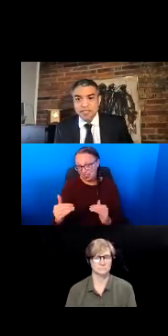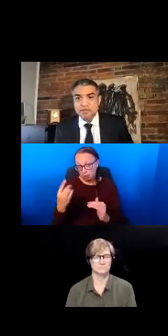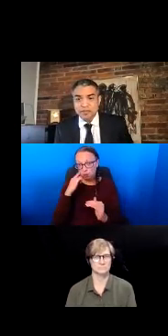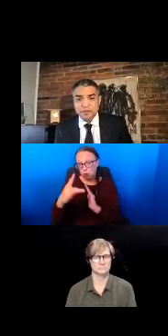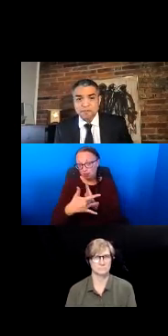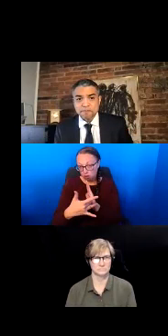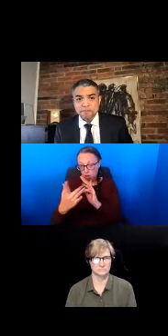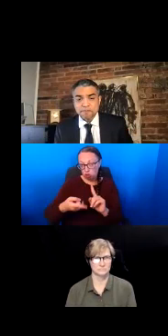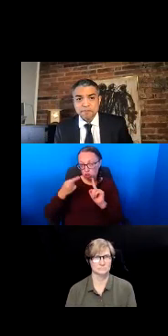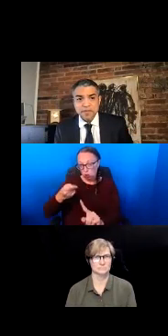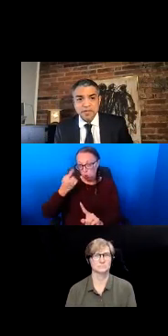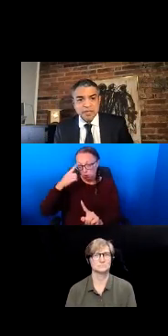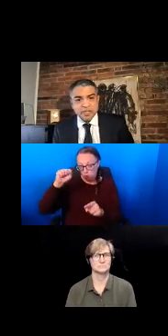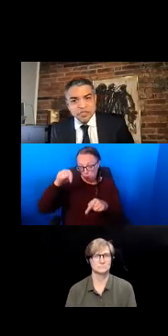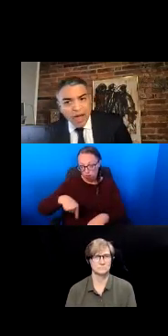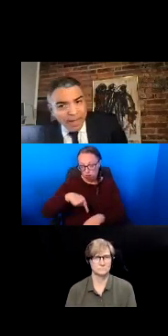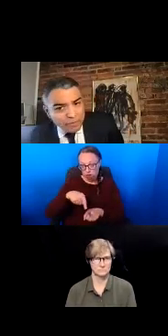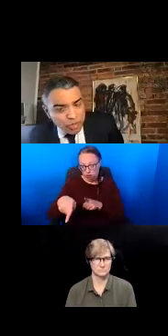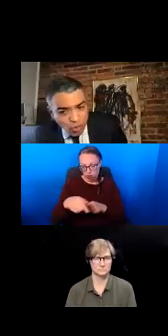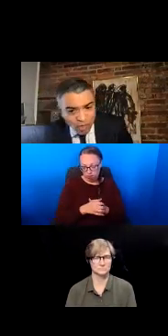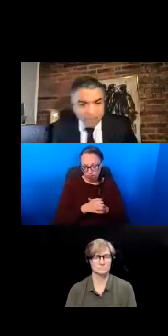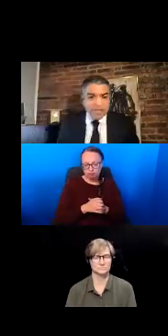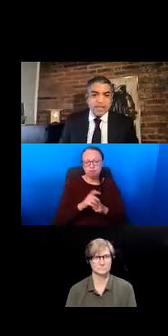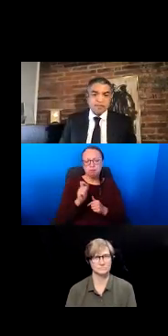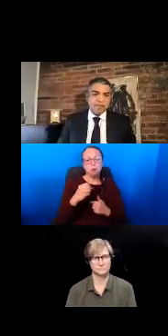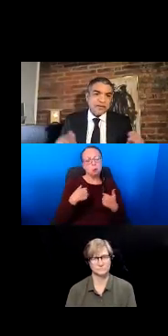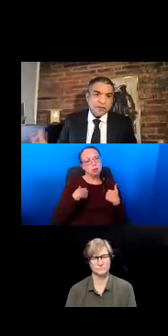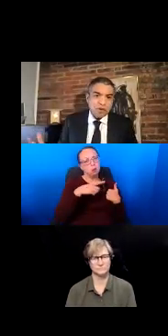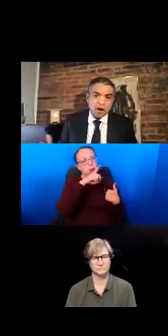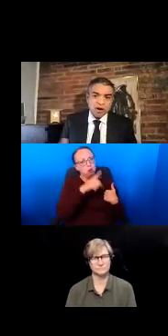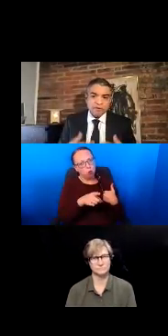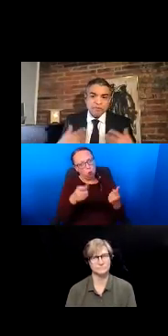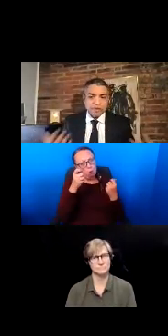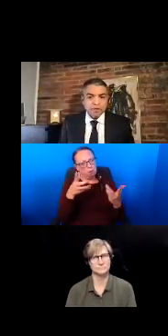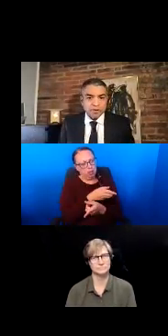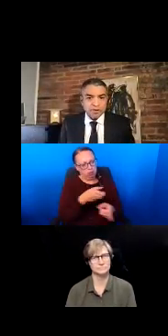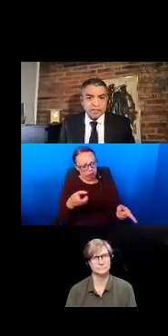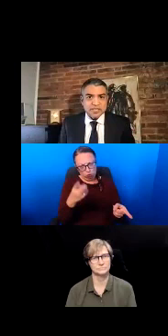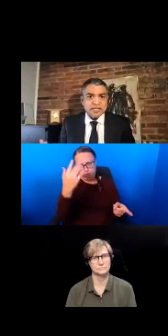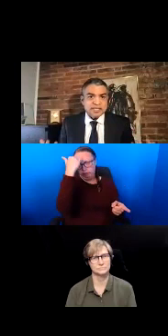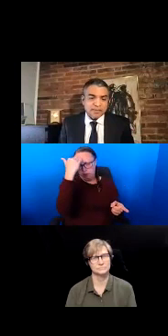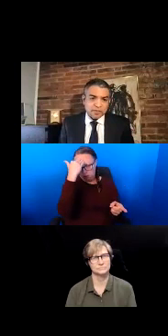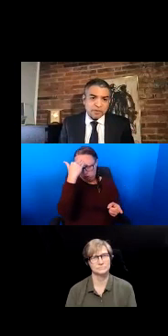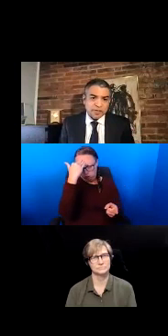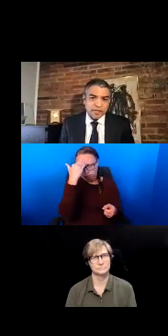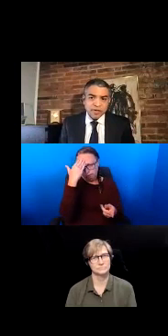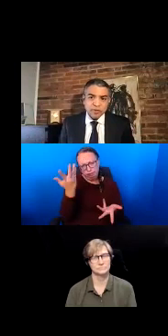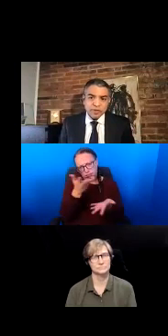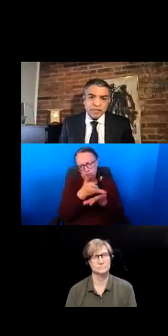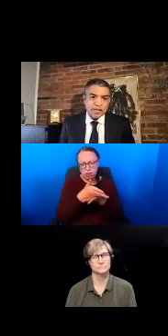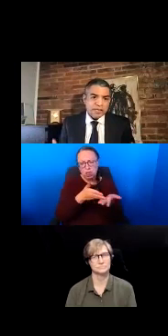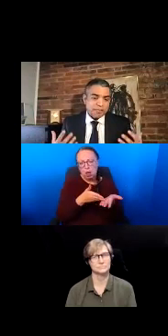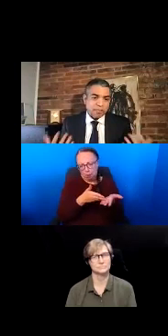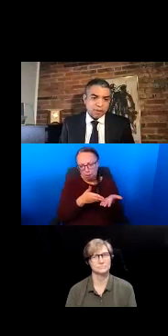in this field. So I'm sure that many of you are familiar, at least to some degree,